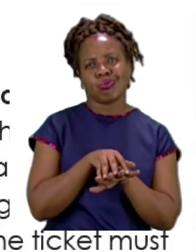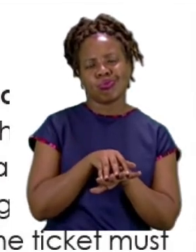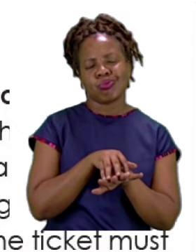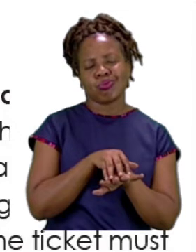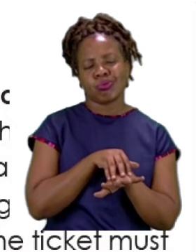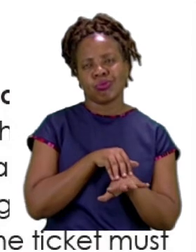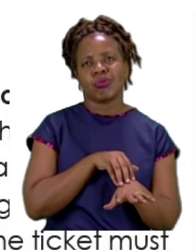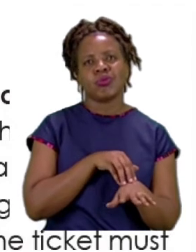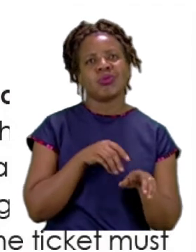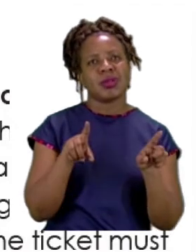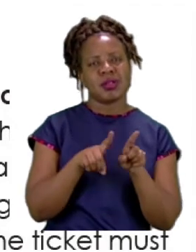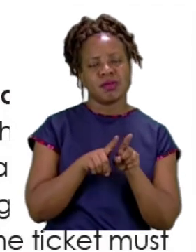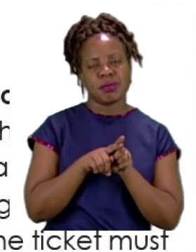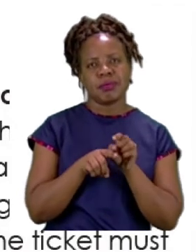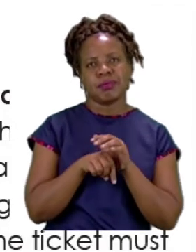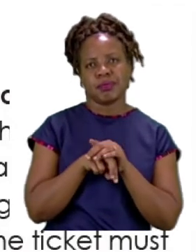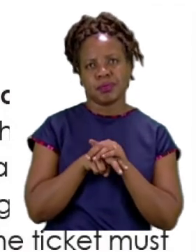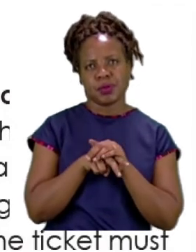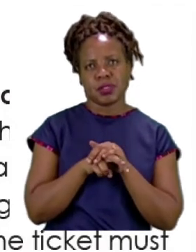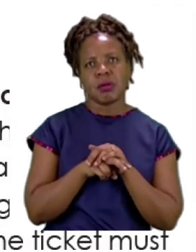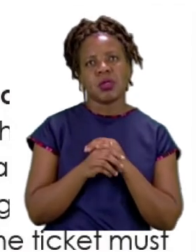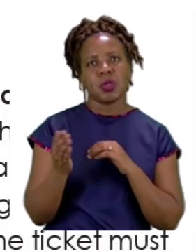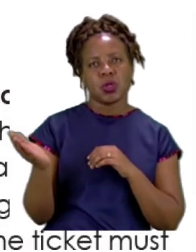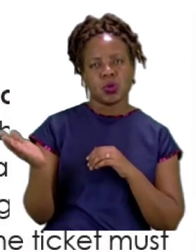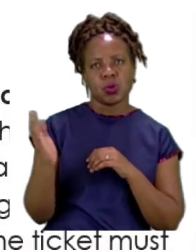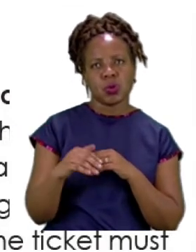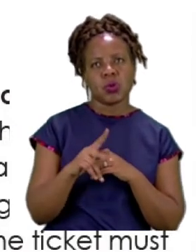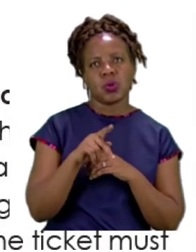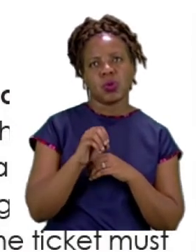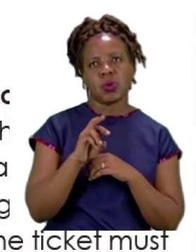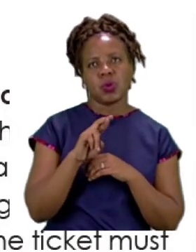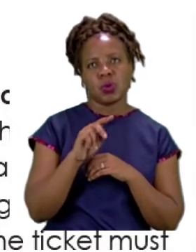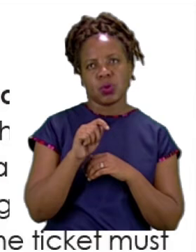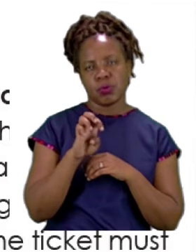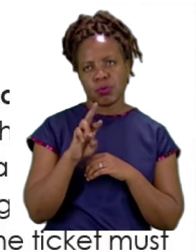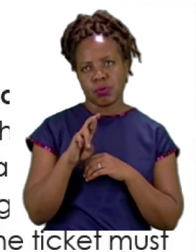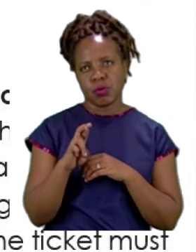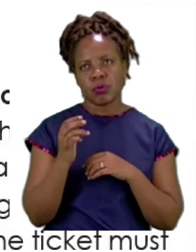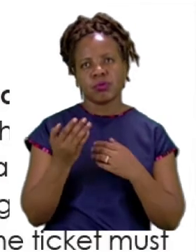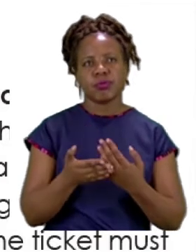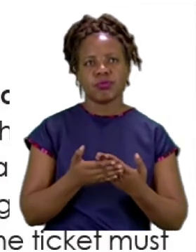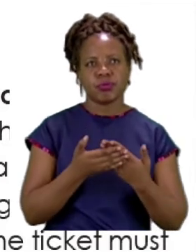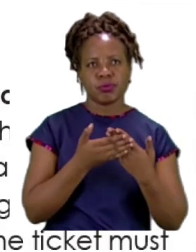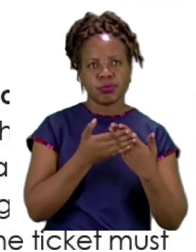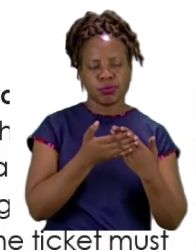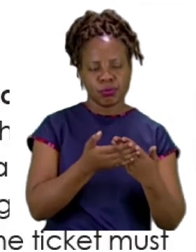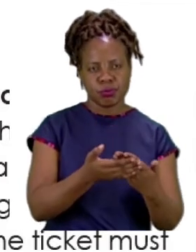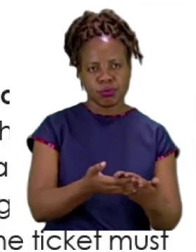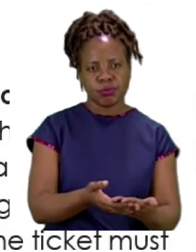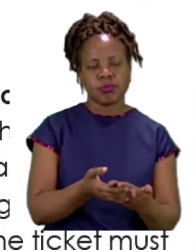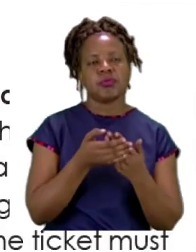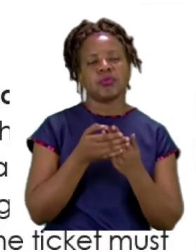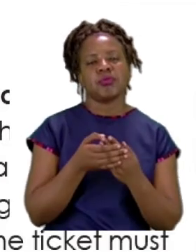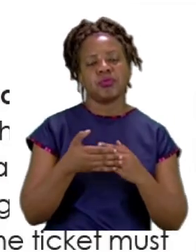the stairs. He helped her to hold onto the rail. There were clouds